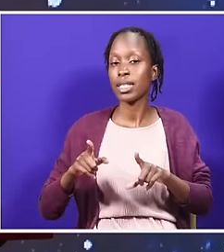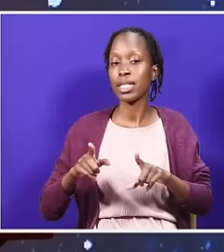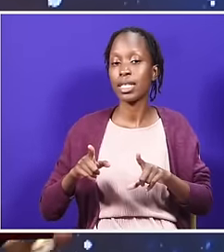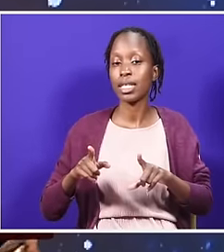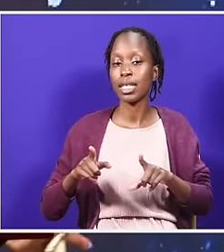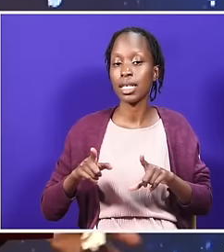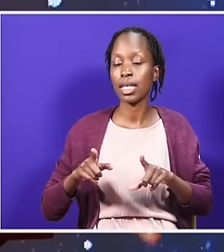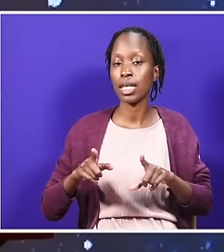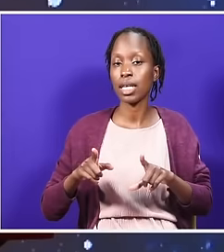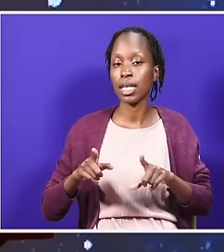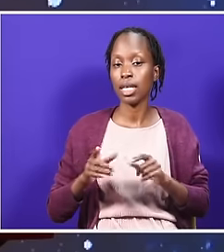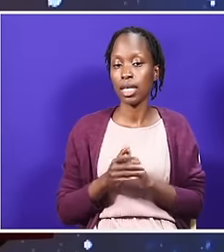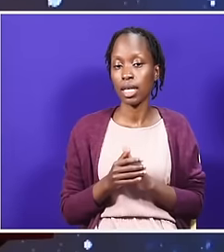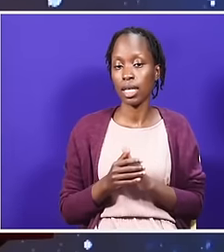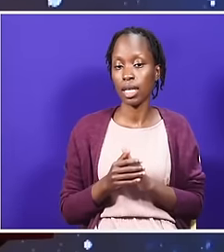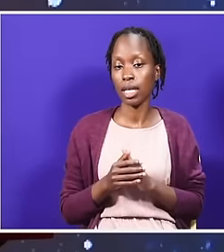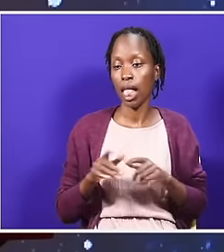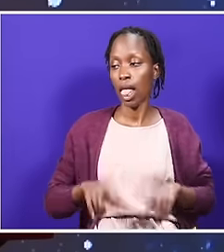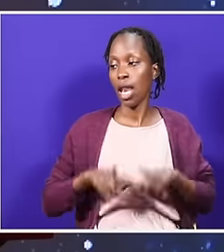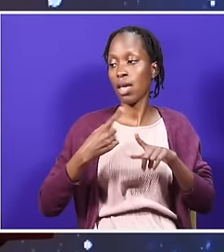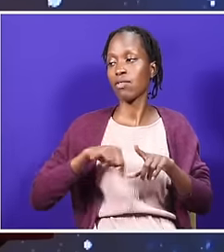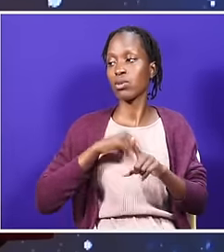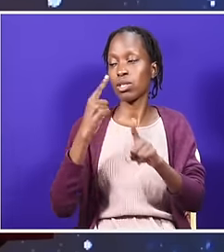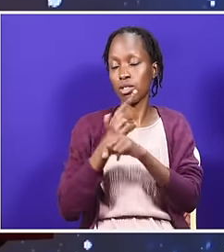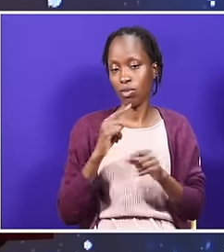declare that we're actually saying, okay, you be Jesus.